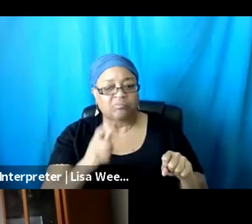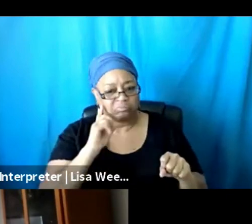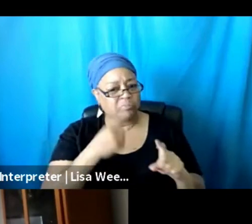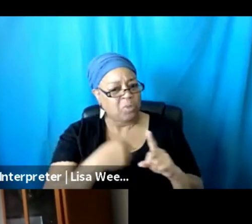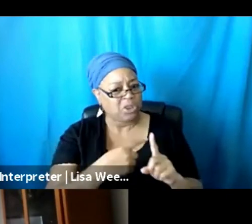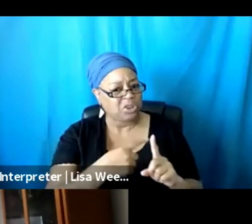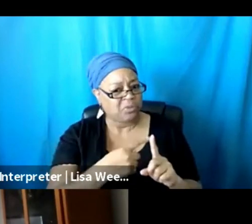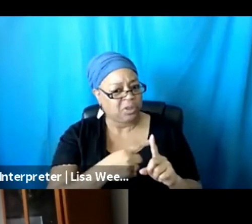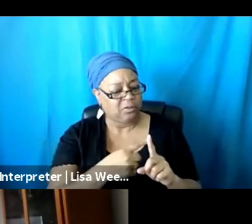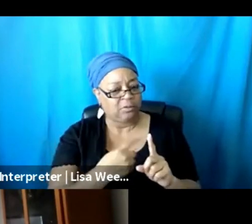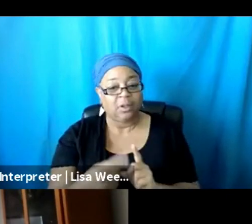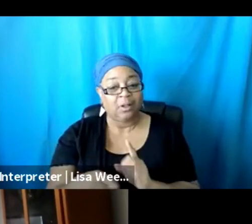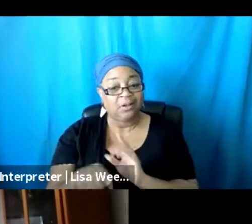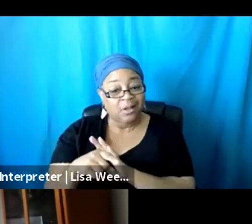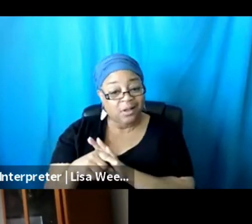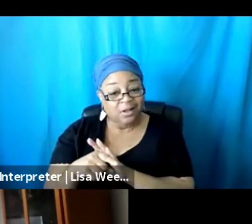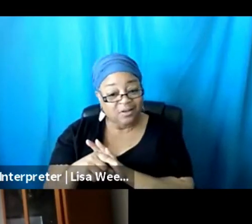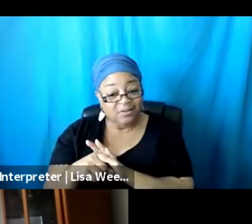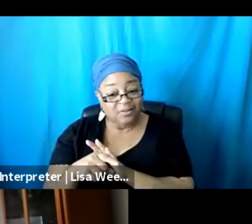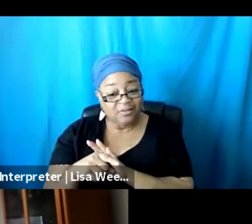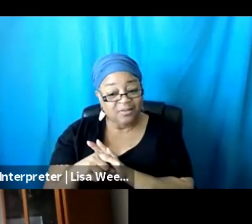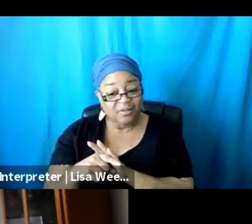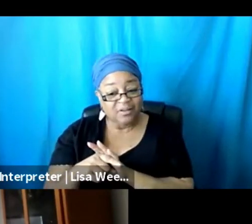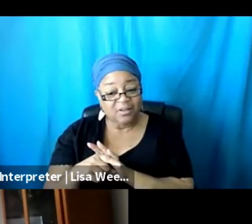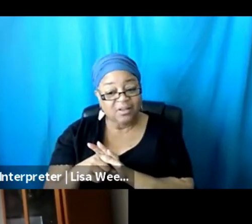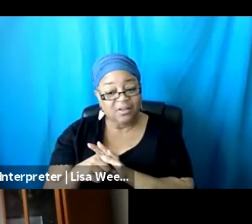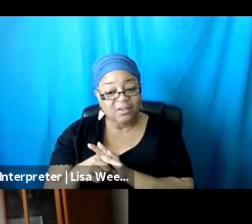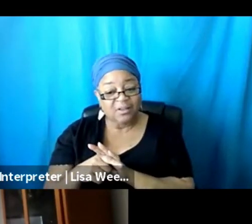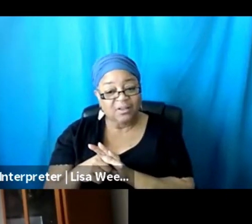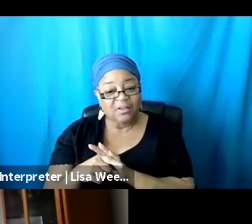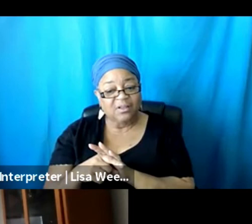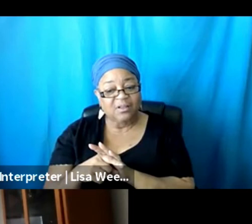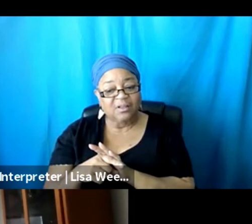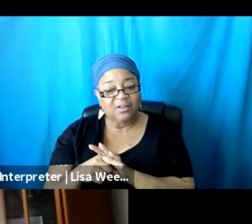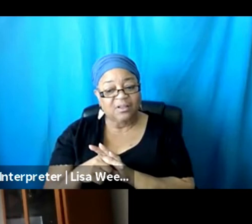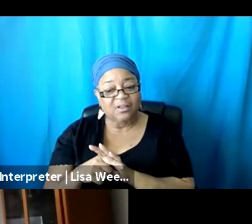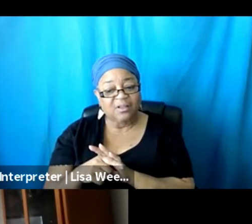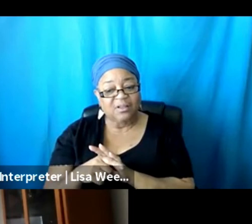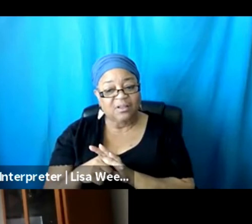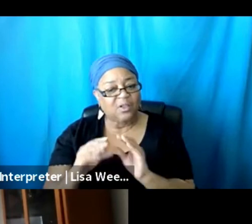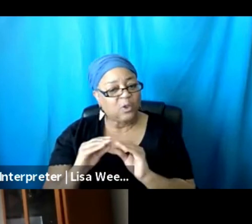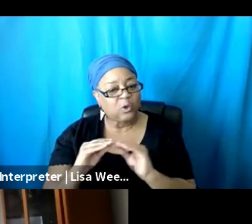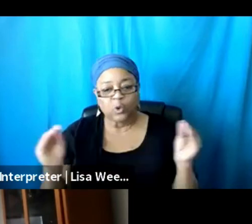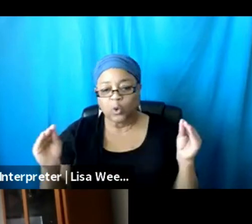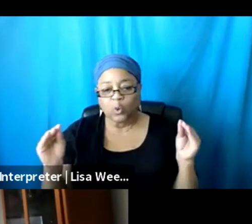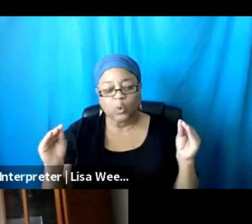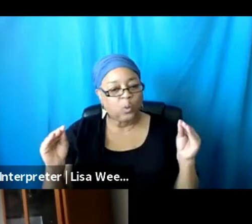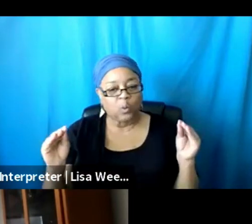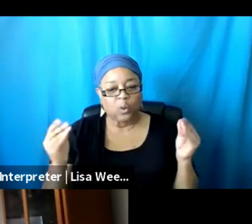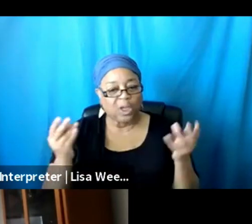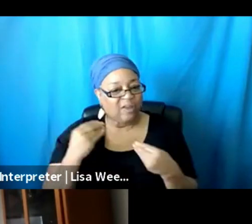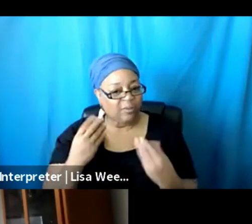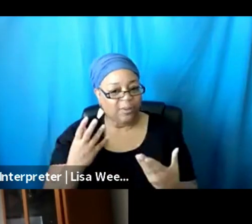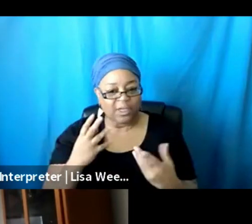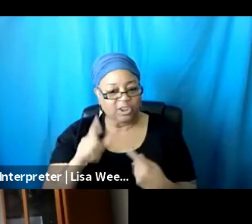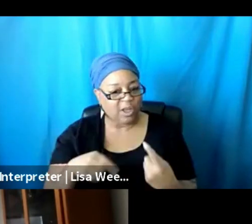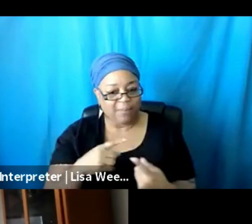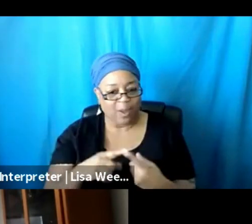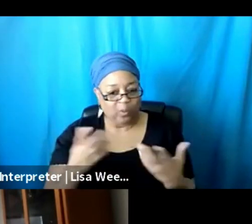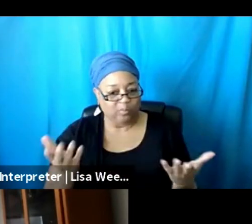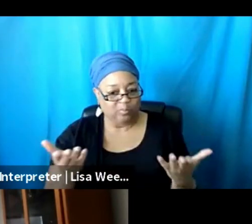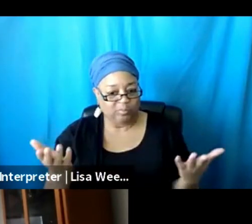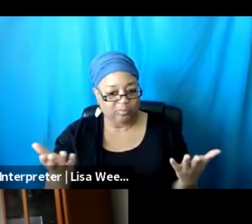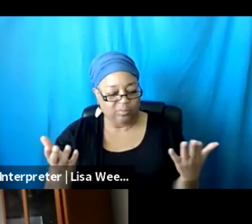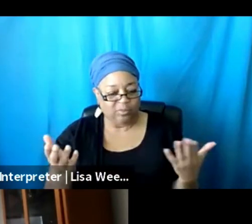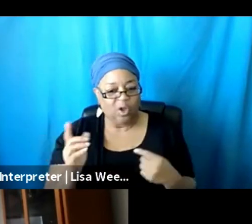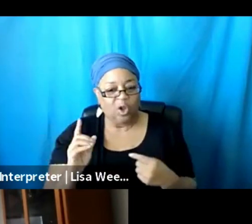The negative is, and it was at the state level, the negative is there's no information about it. It's only in